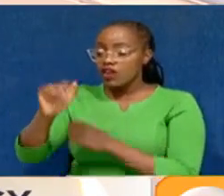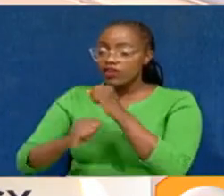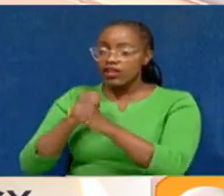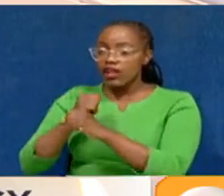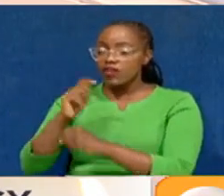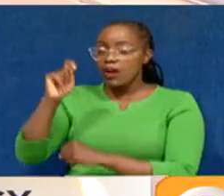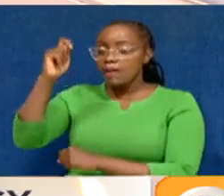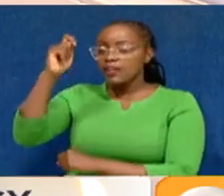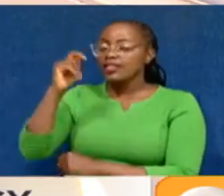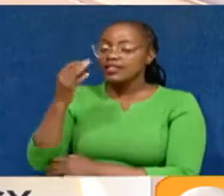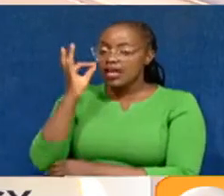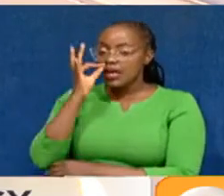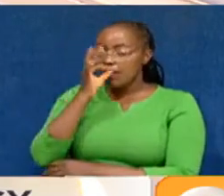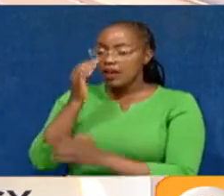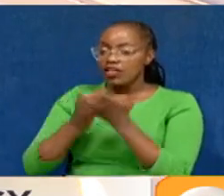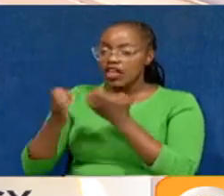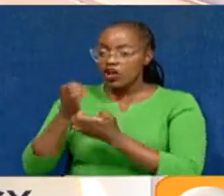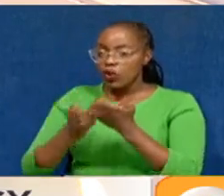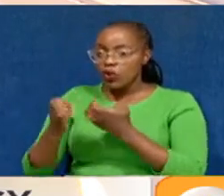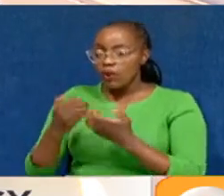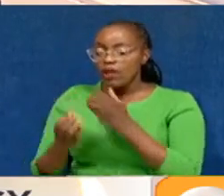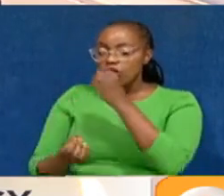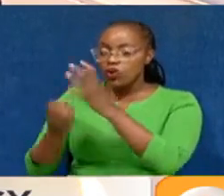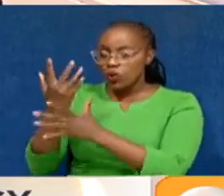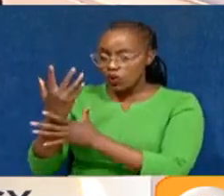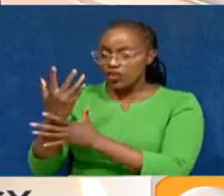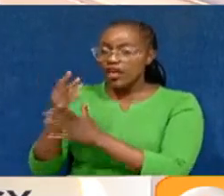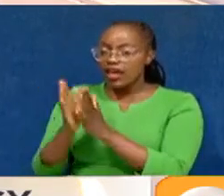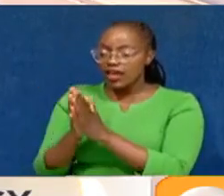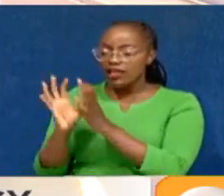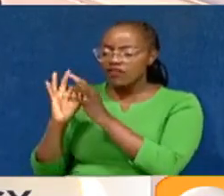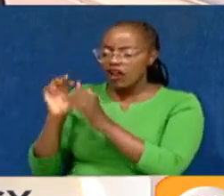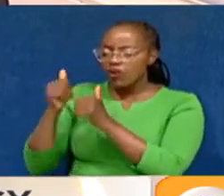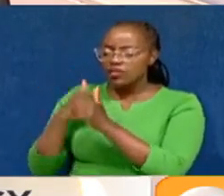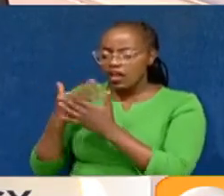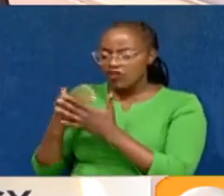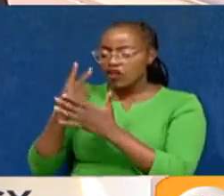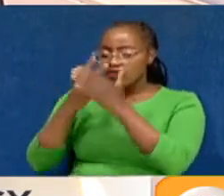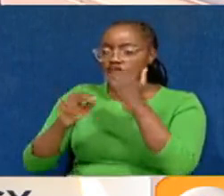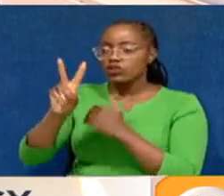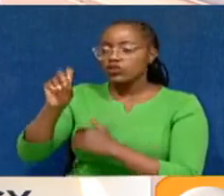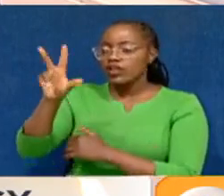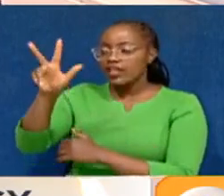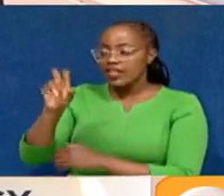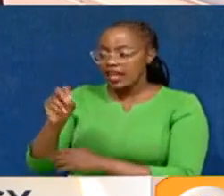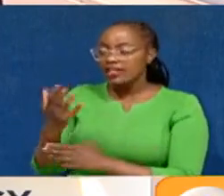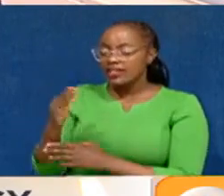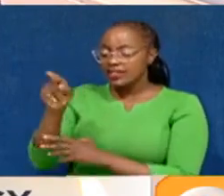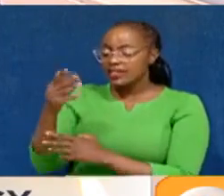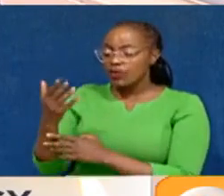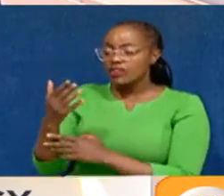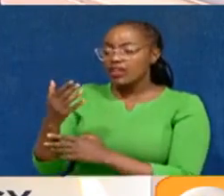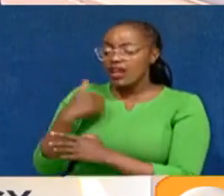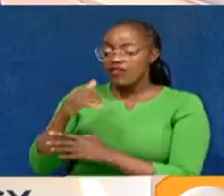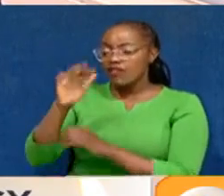President Kibaki's term, when he had the economic growth and recovery strategy, which was a precursor to Vision 2030. That was a typical